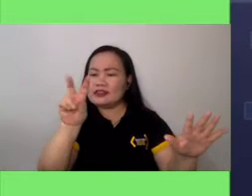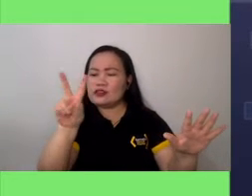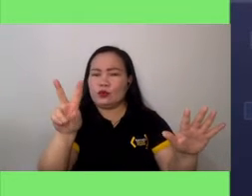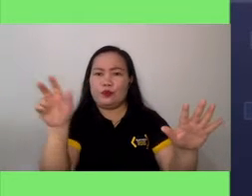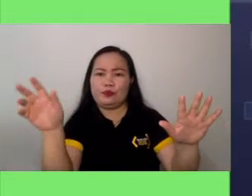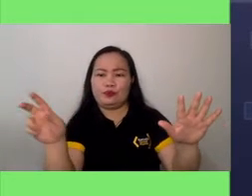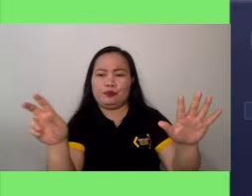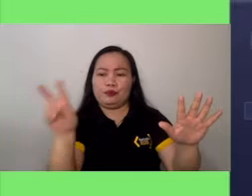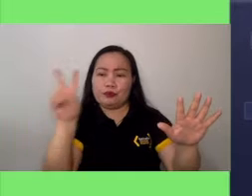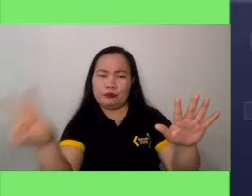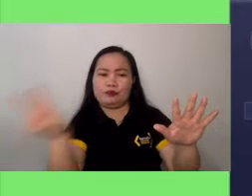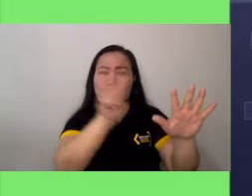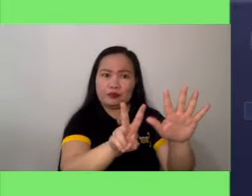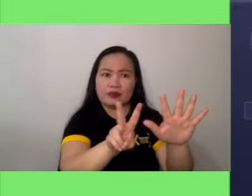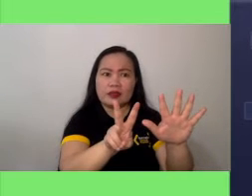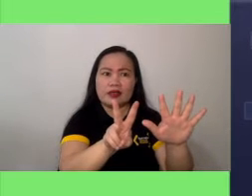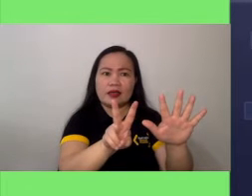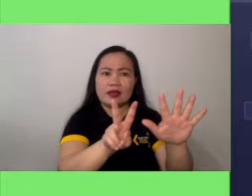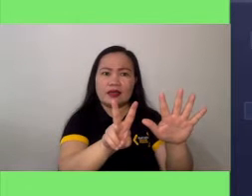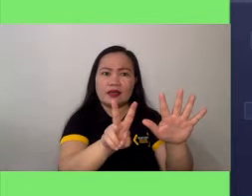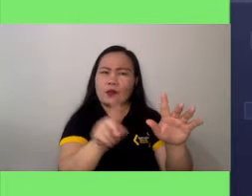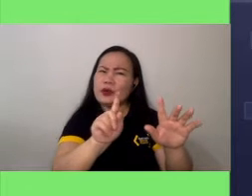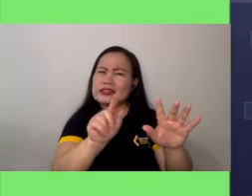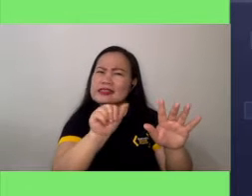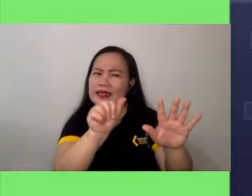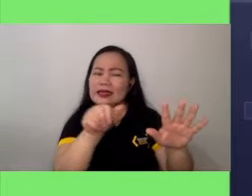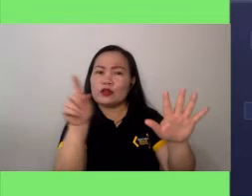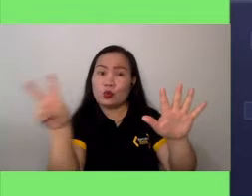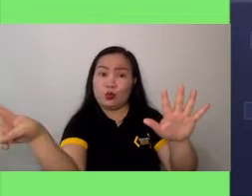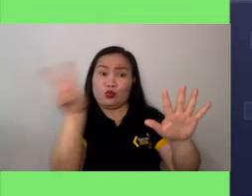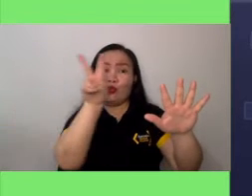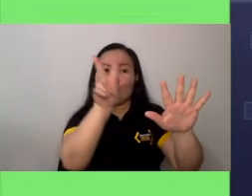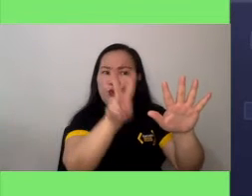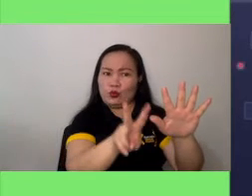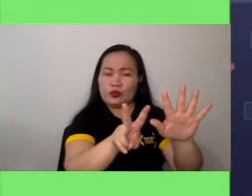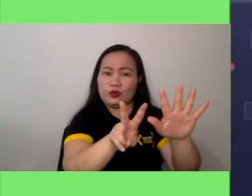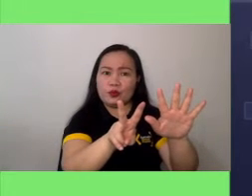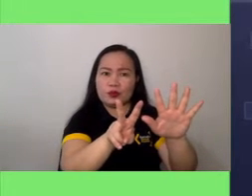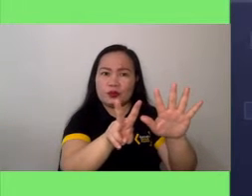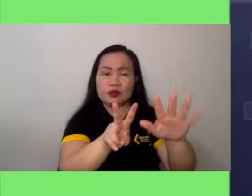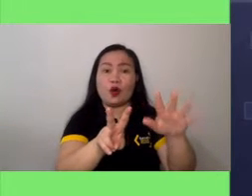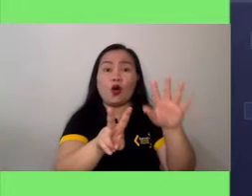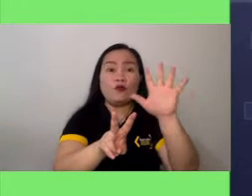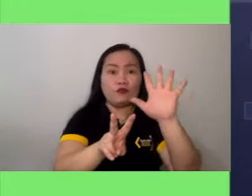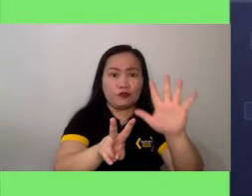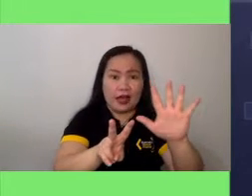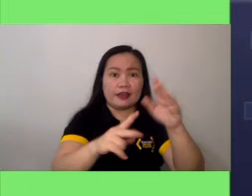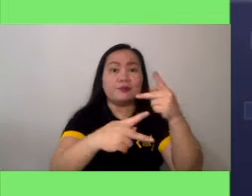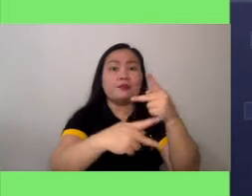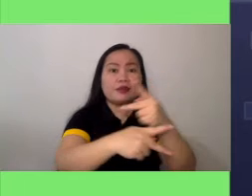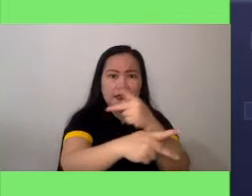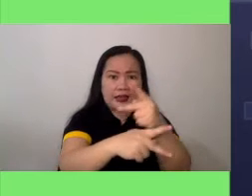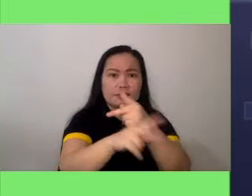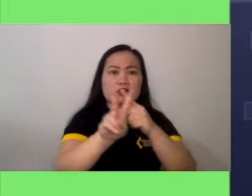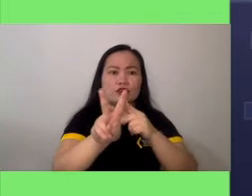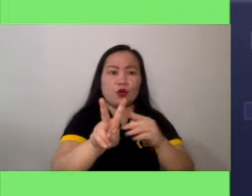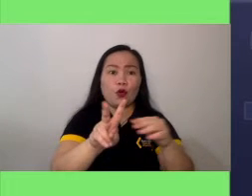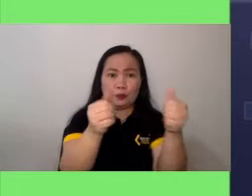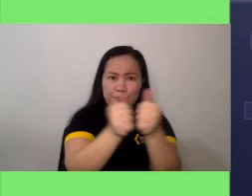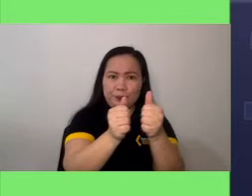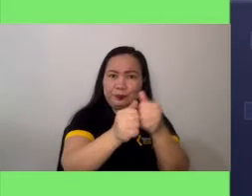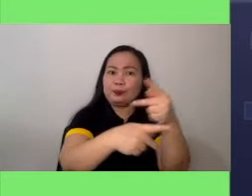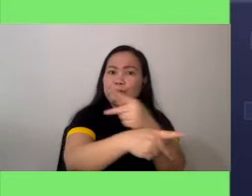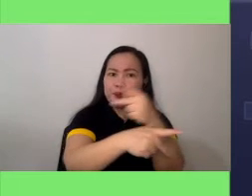multiplication, so you just need to substitute the value of A. What is your A? 2. So, 2. Lagay natin 2. Okay.